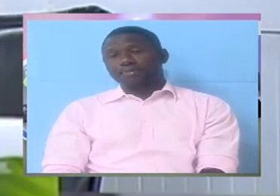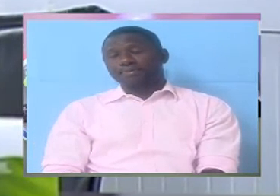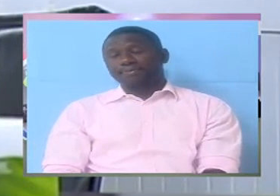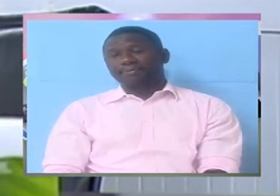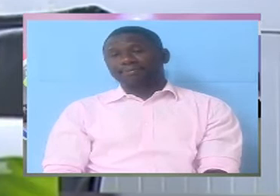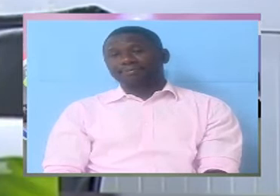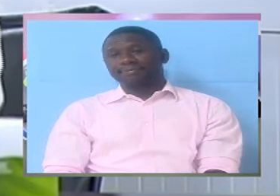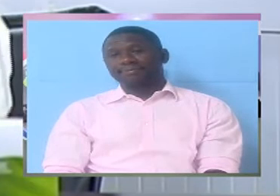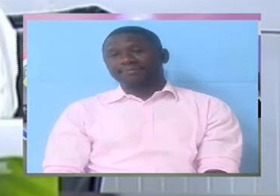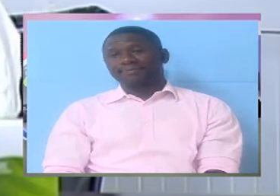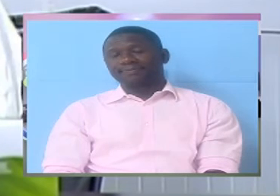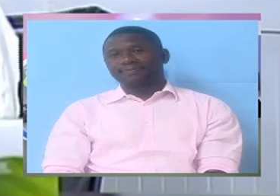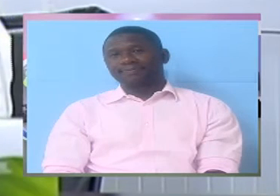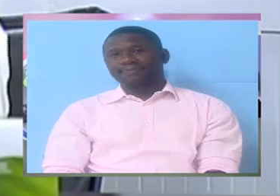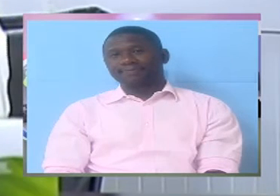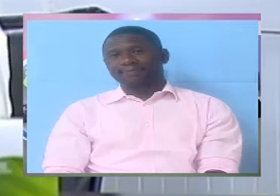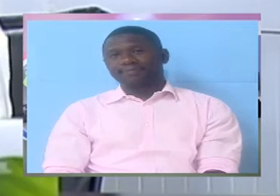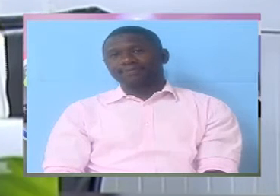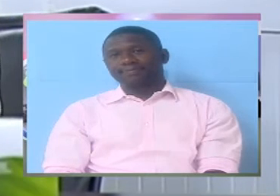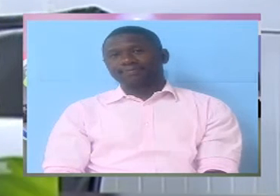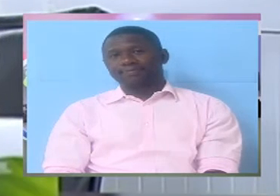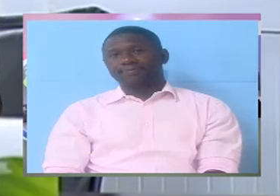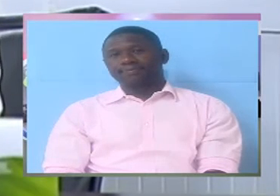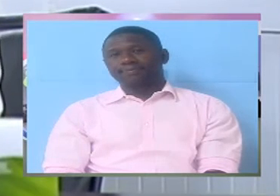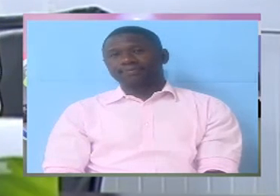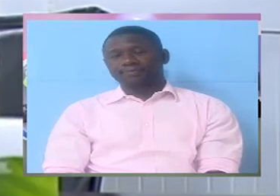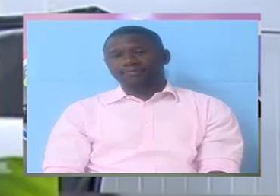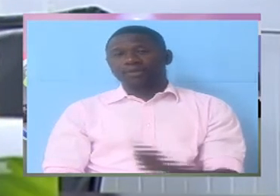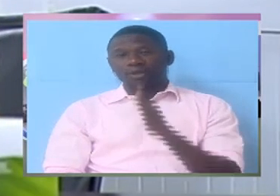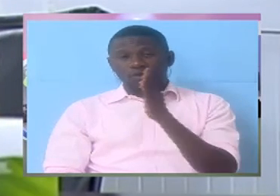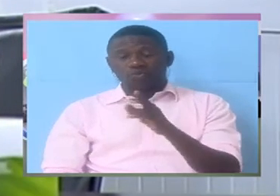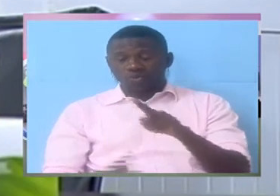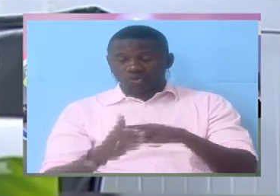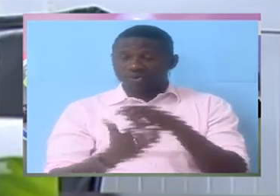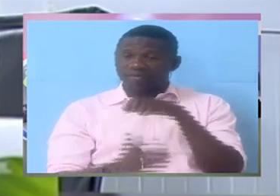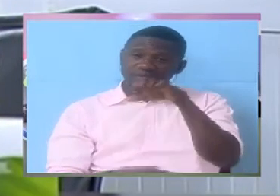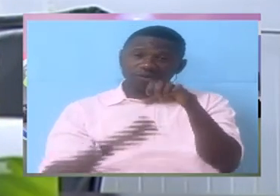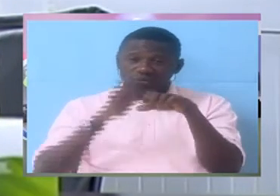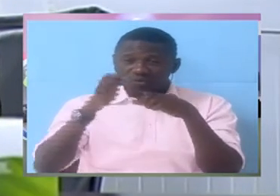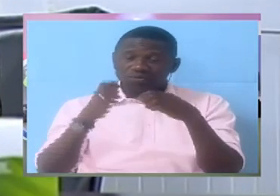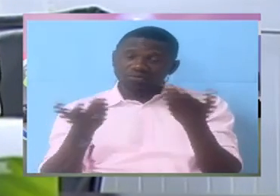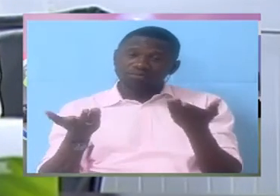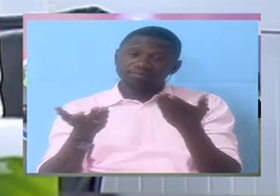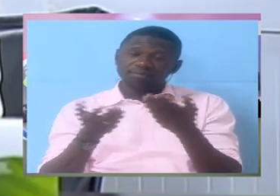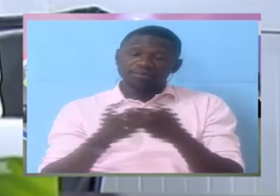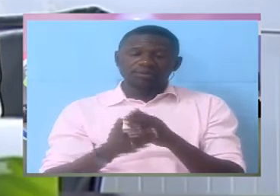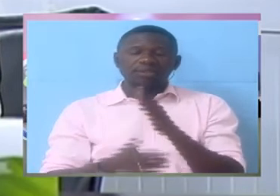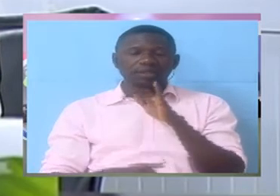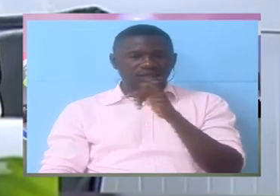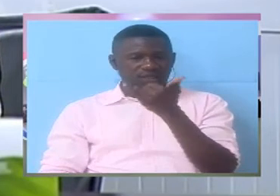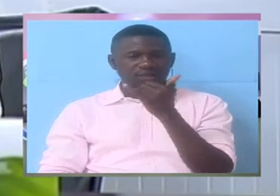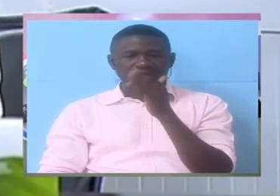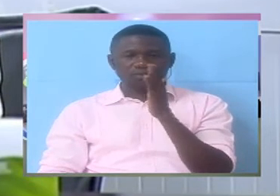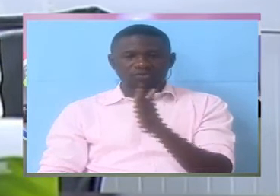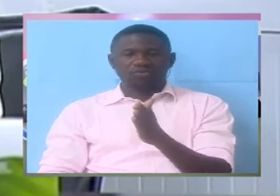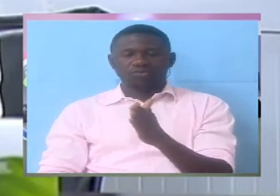ko nyin kama ko fanan da bula tajire ya nyin korole. True or false? To nya fo to nya fo kan. Ha,